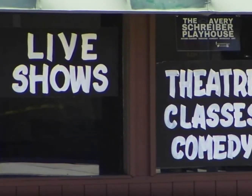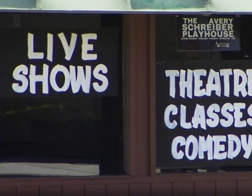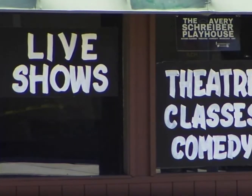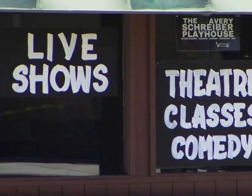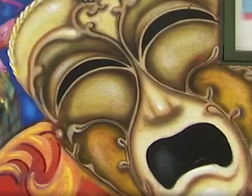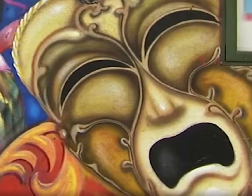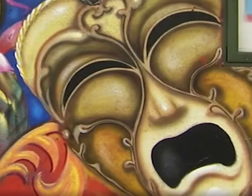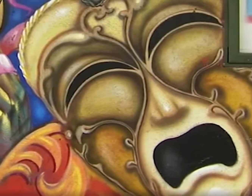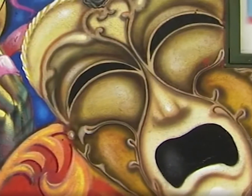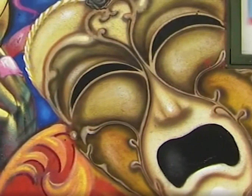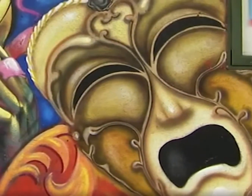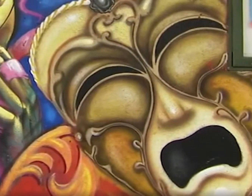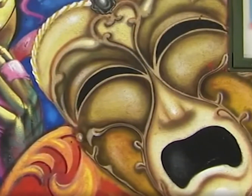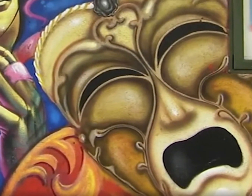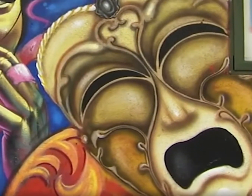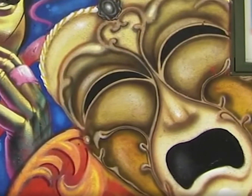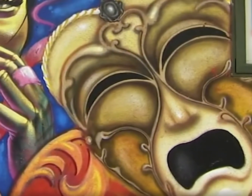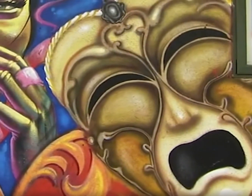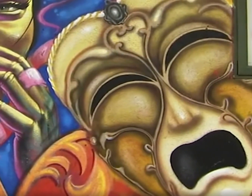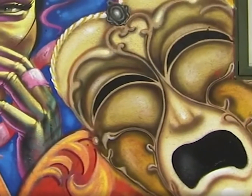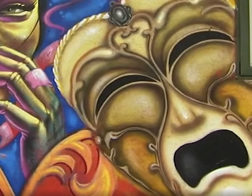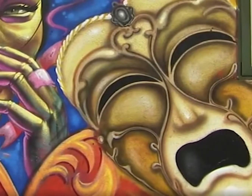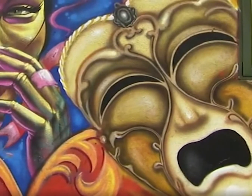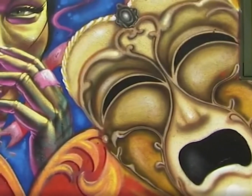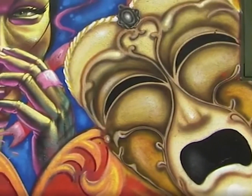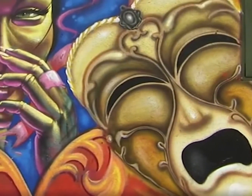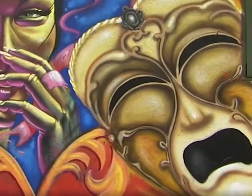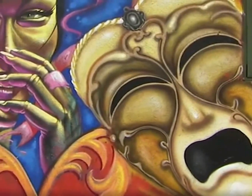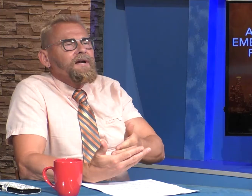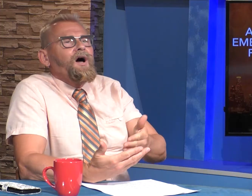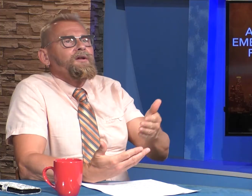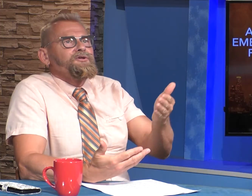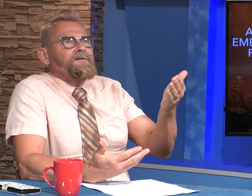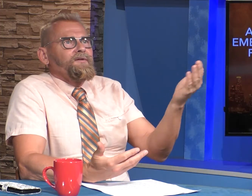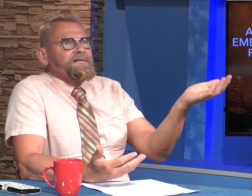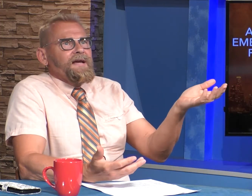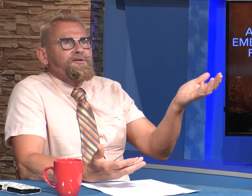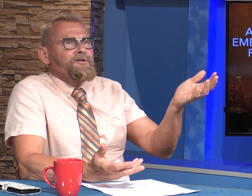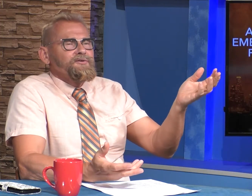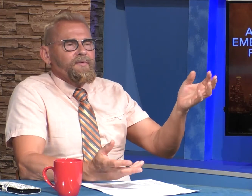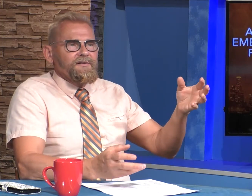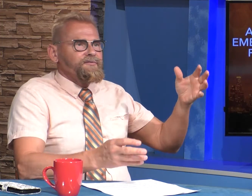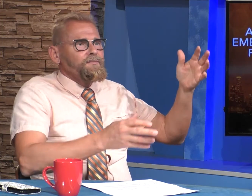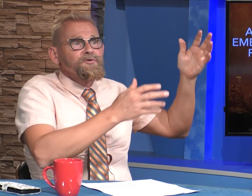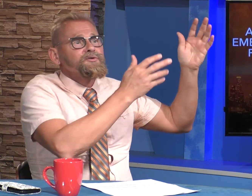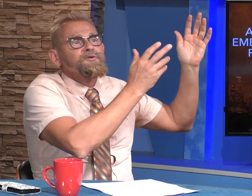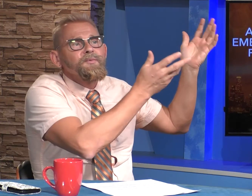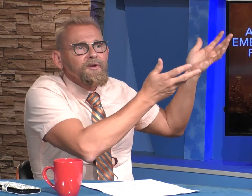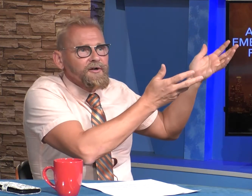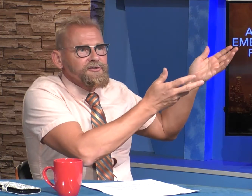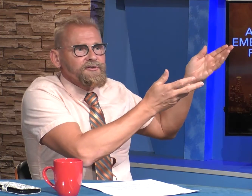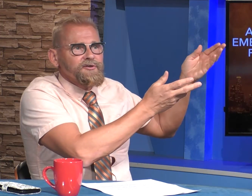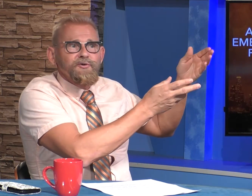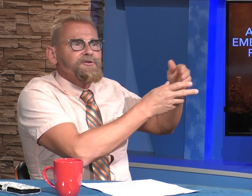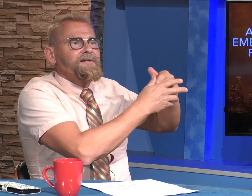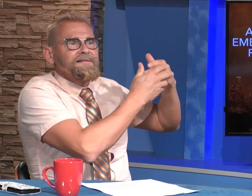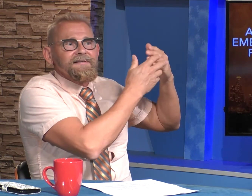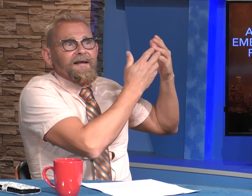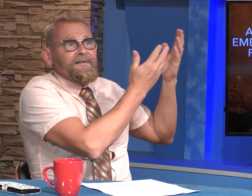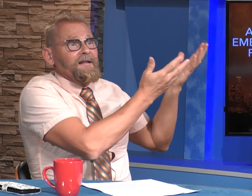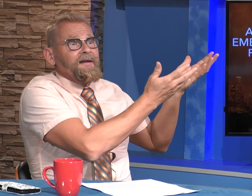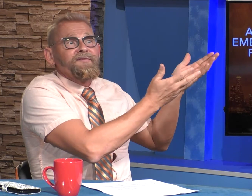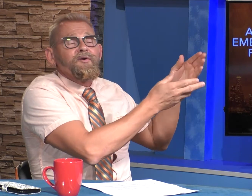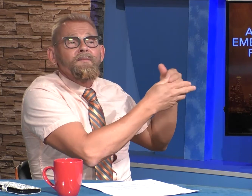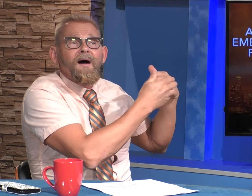able to open safely and for the public to enjoy live theater again the cultural ecology of los angeles runs from super large institutions